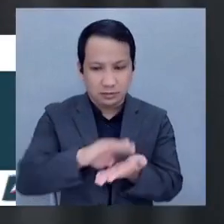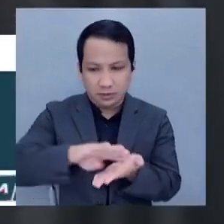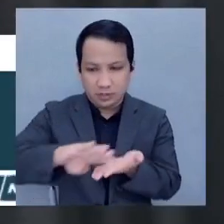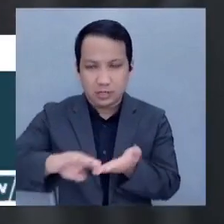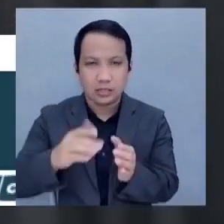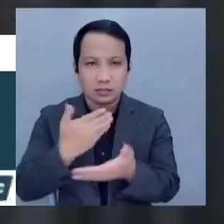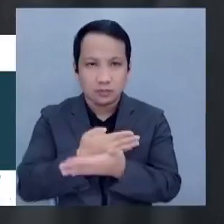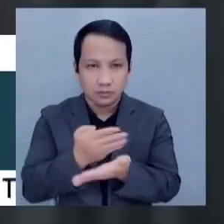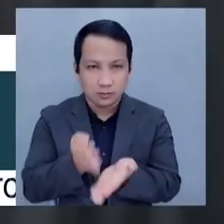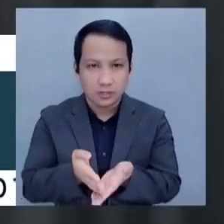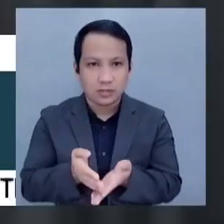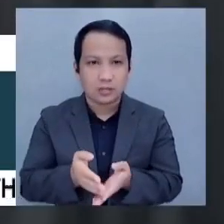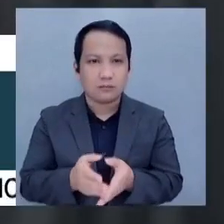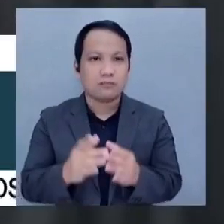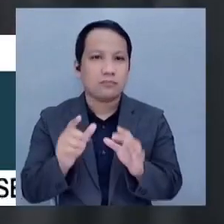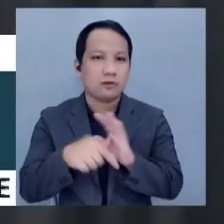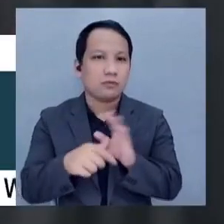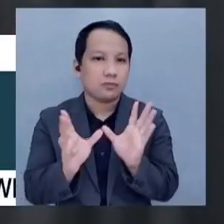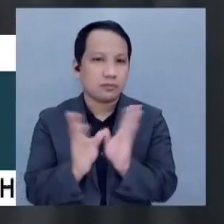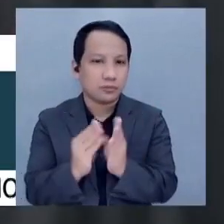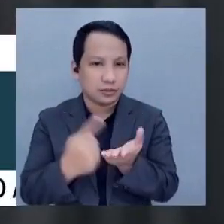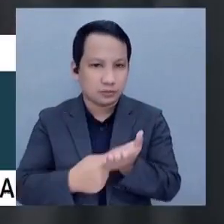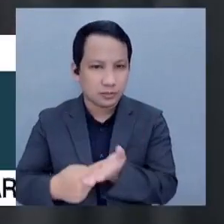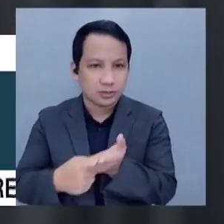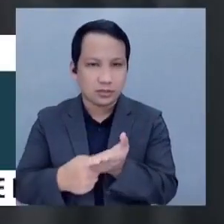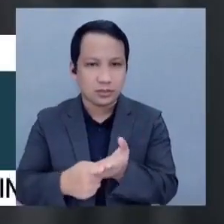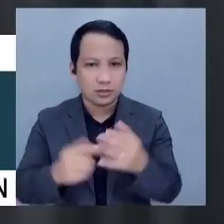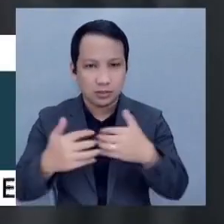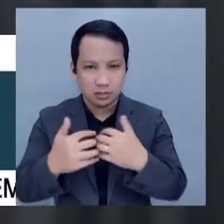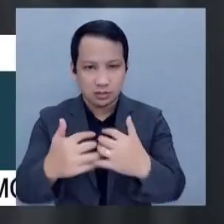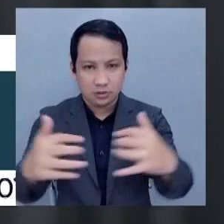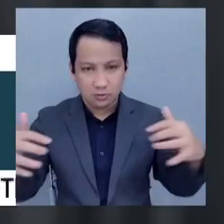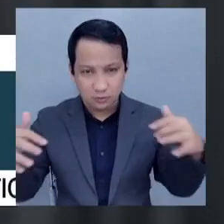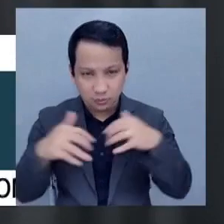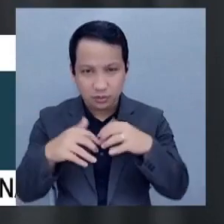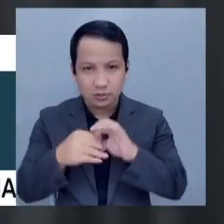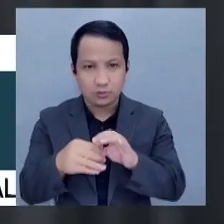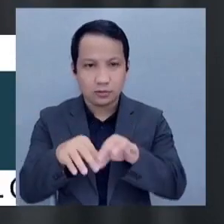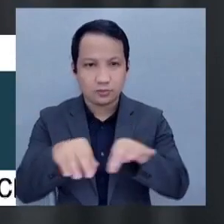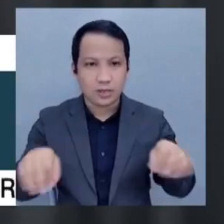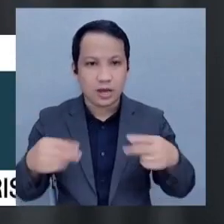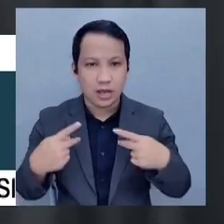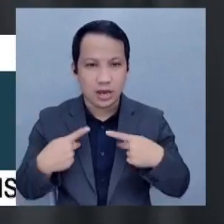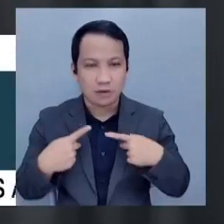caucus and then we reach a consensus para sa floor